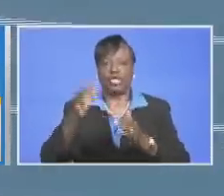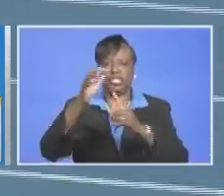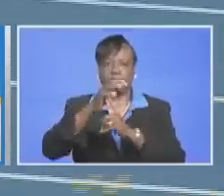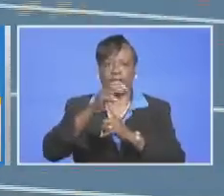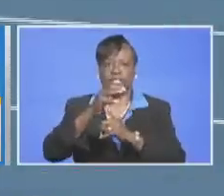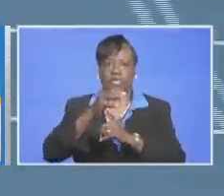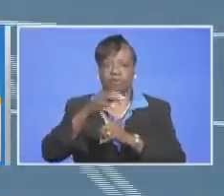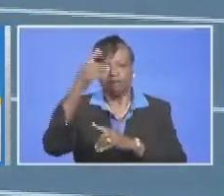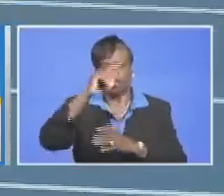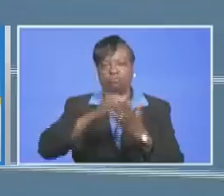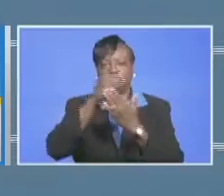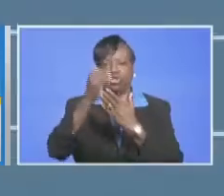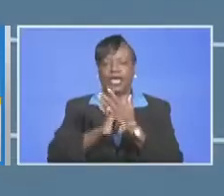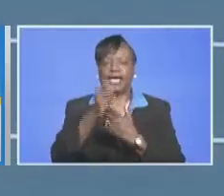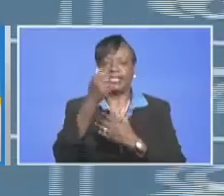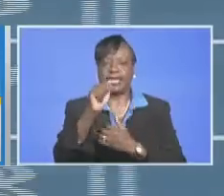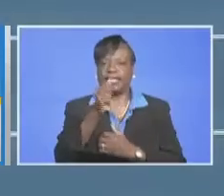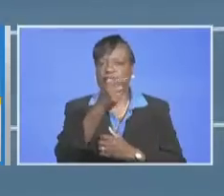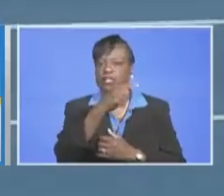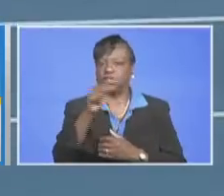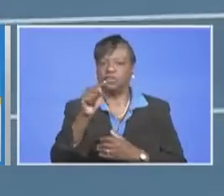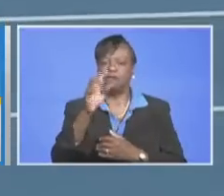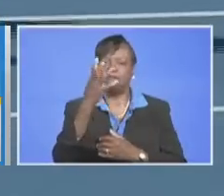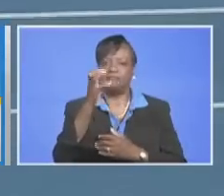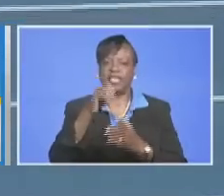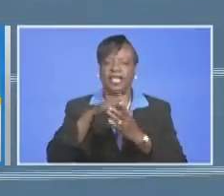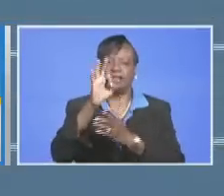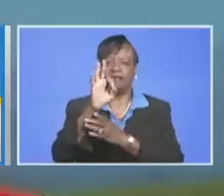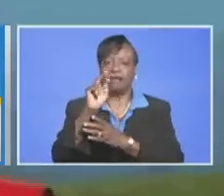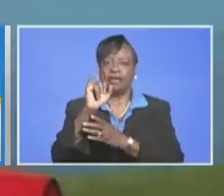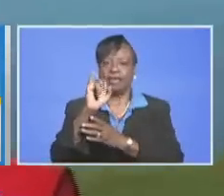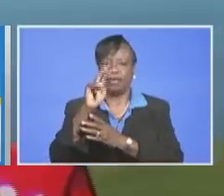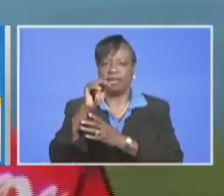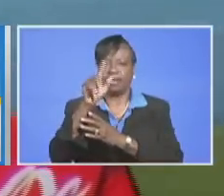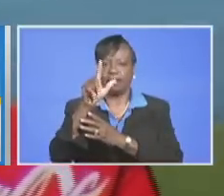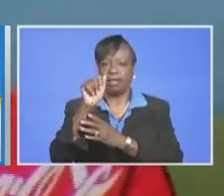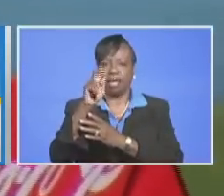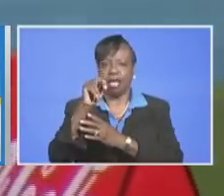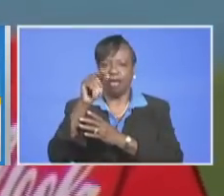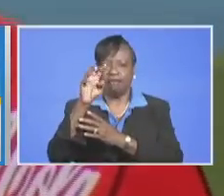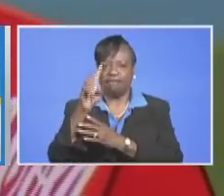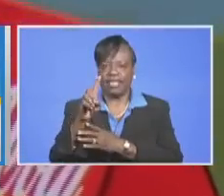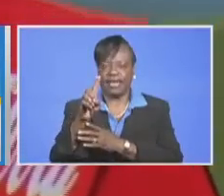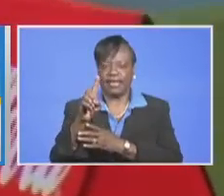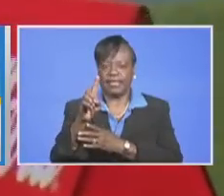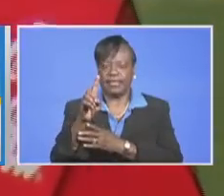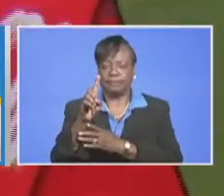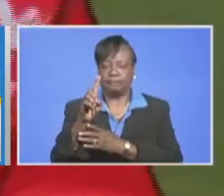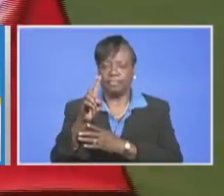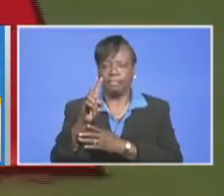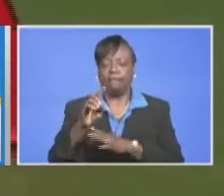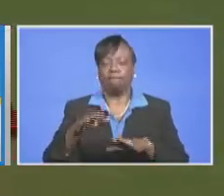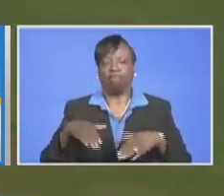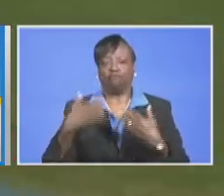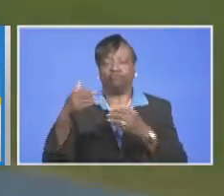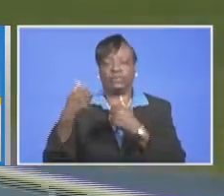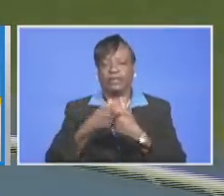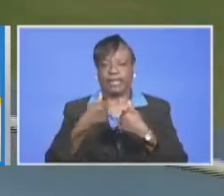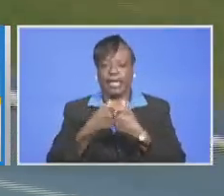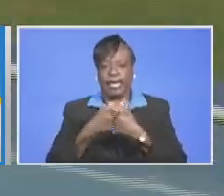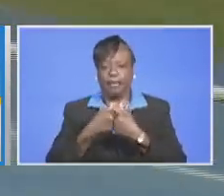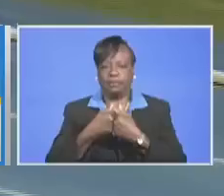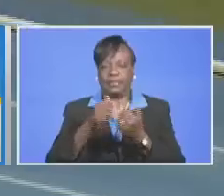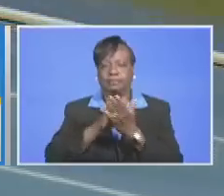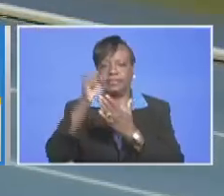July 10th through the 15th in Finland. It's also a qualifier for the Youth Olympic Games scheduled for Buenos Aires, Argentina,